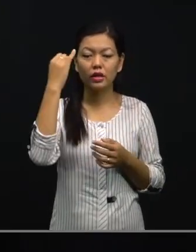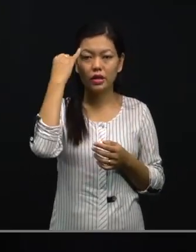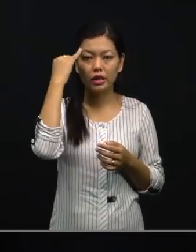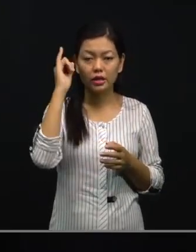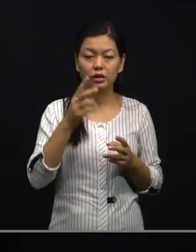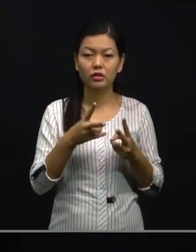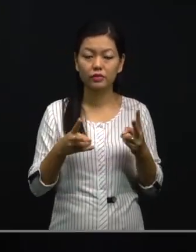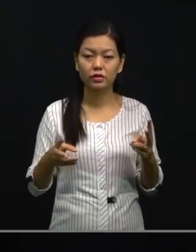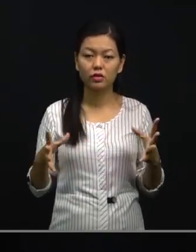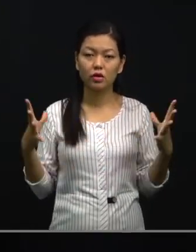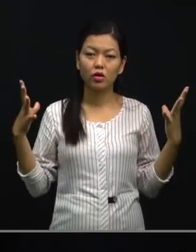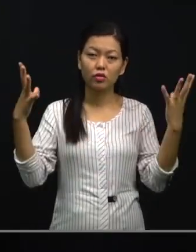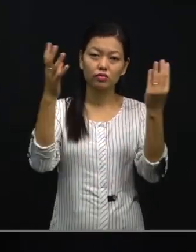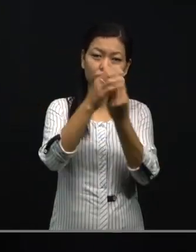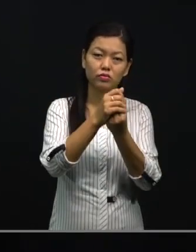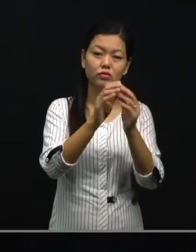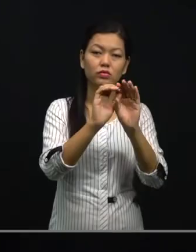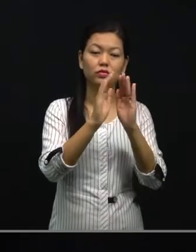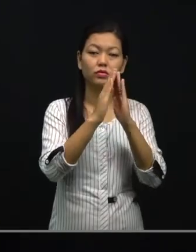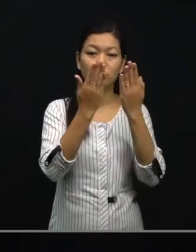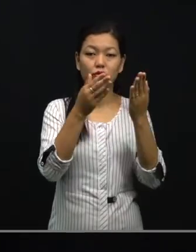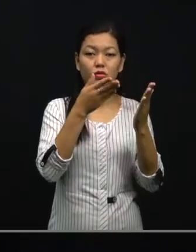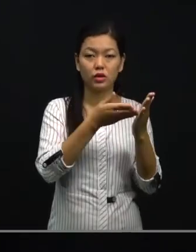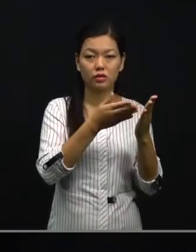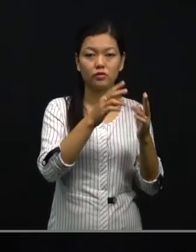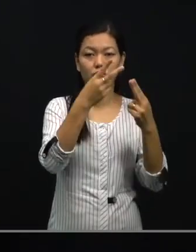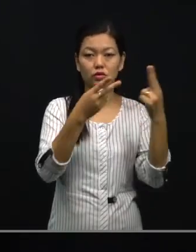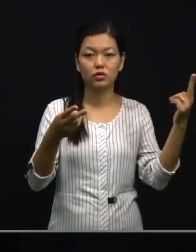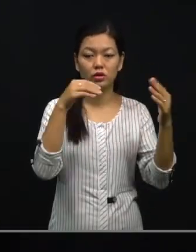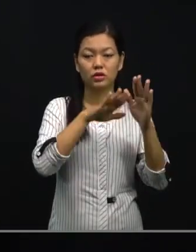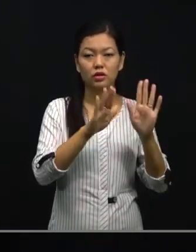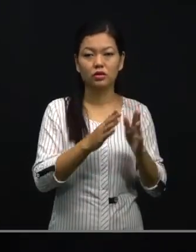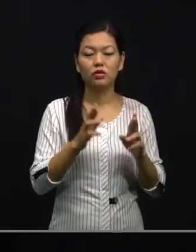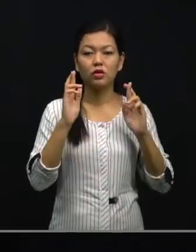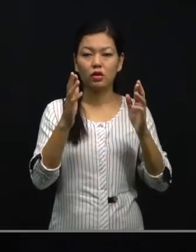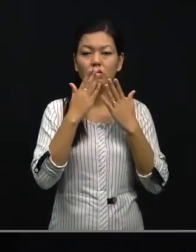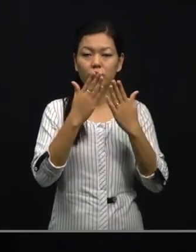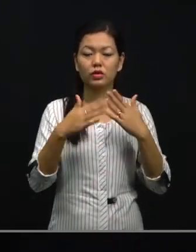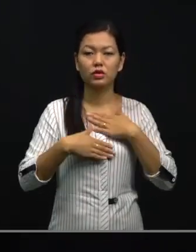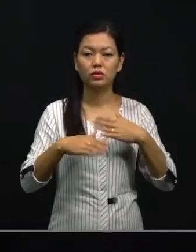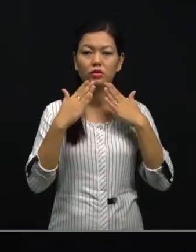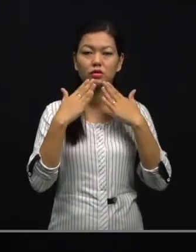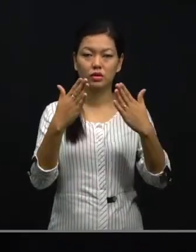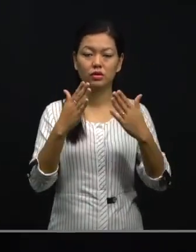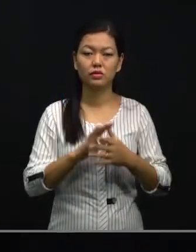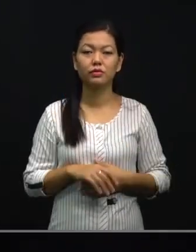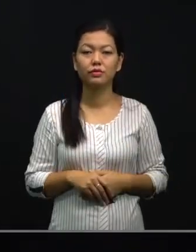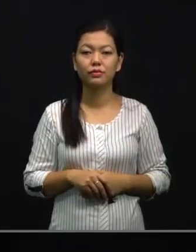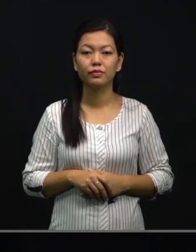all rolled into one. So I hope you would read it and enjoy it. Thank you all very much for joining me.